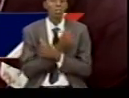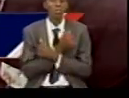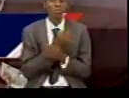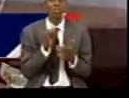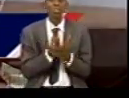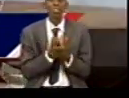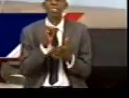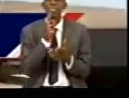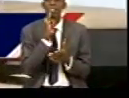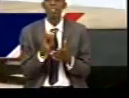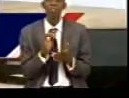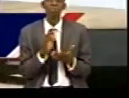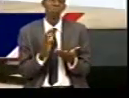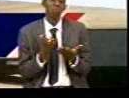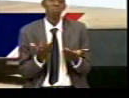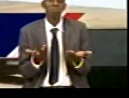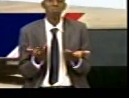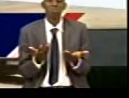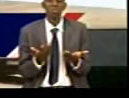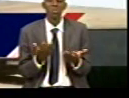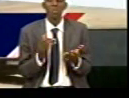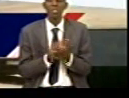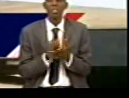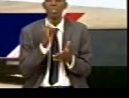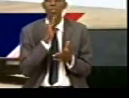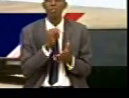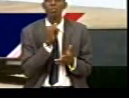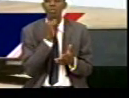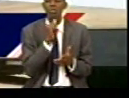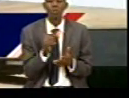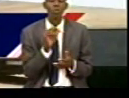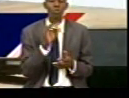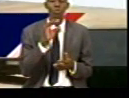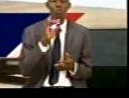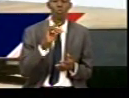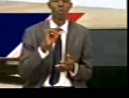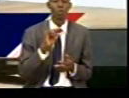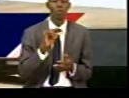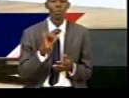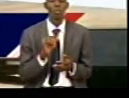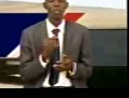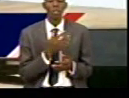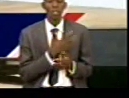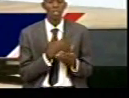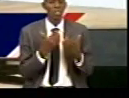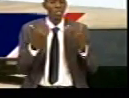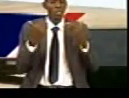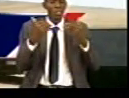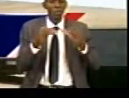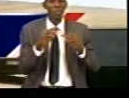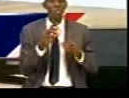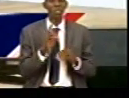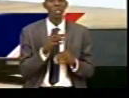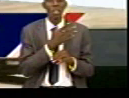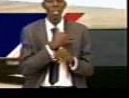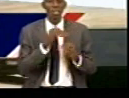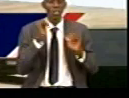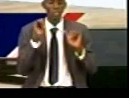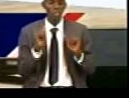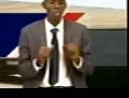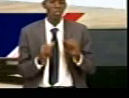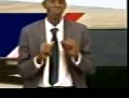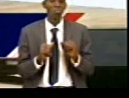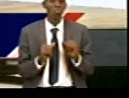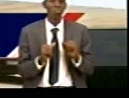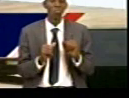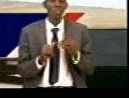is not a kind of small and limited and confined. You know,